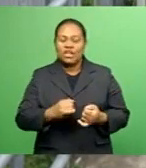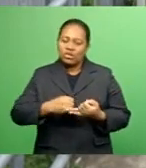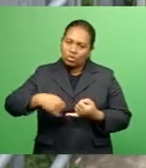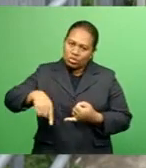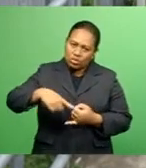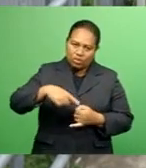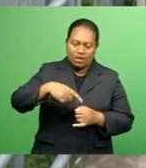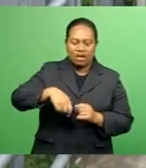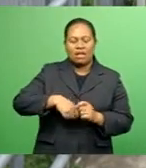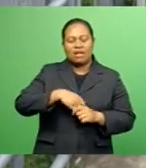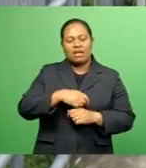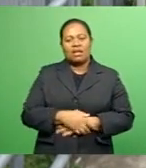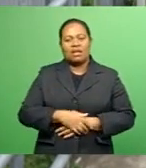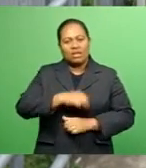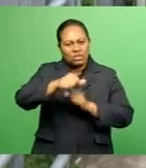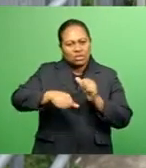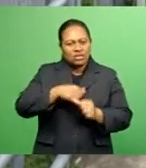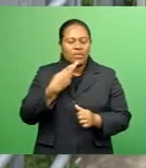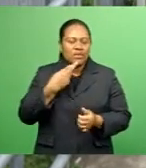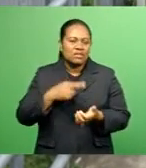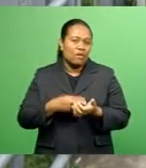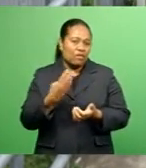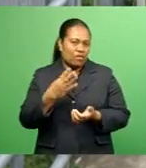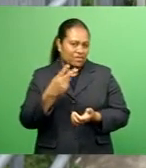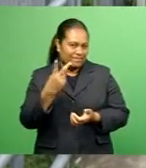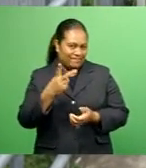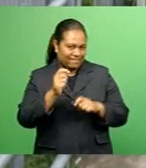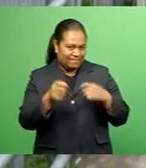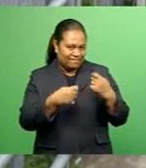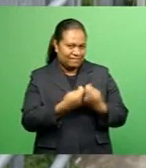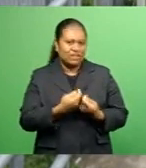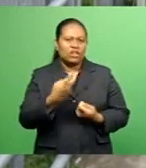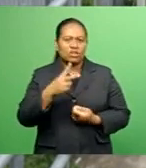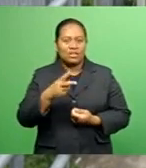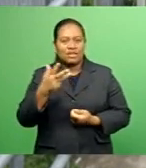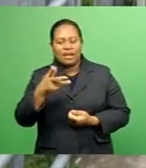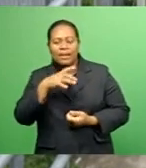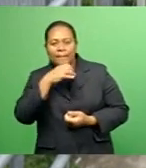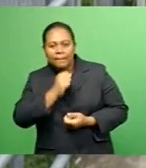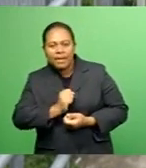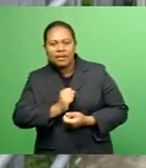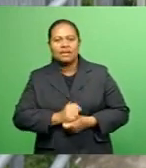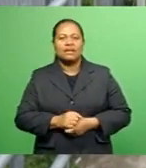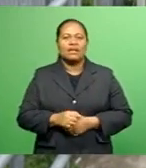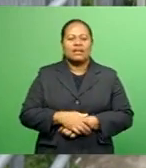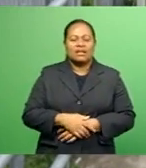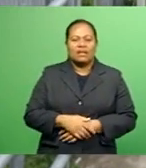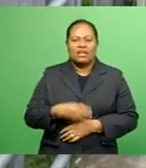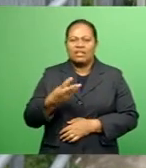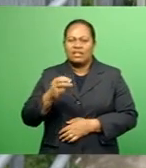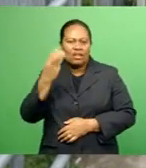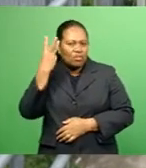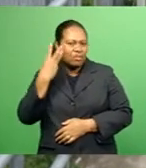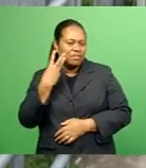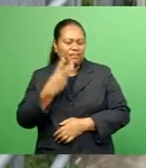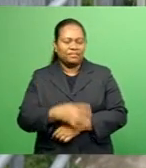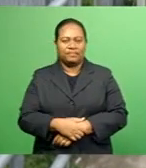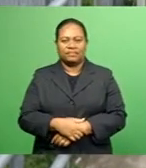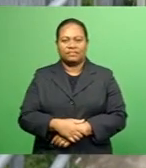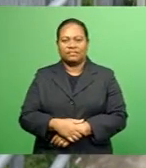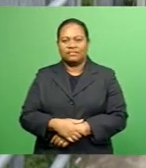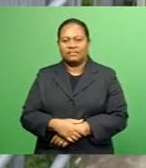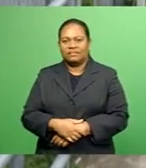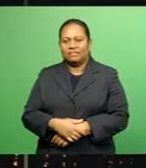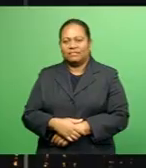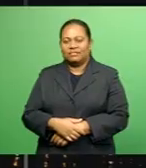Volleyball Association has registered 42 teams. 29 are men and 13 are women's teams. Carlini Tavi,